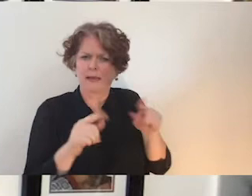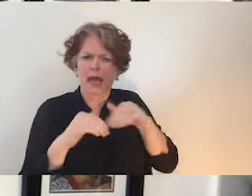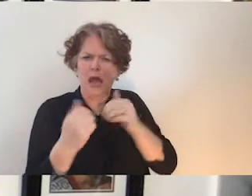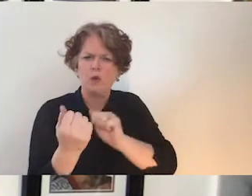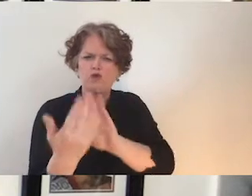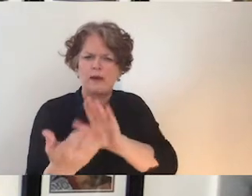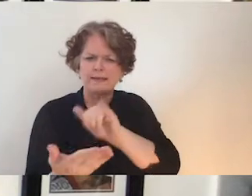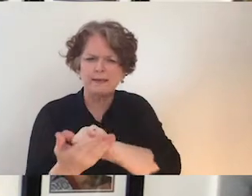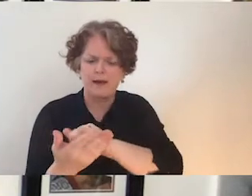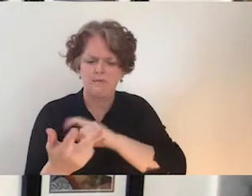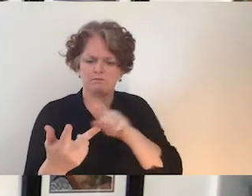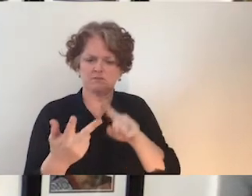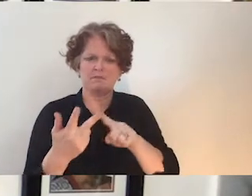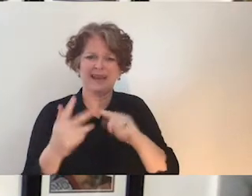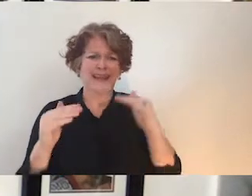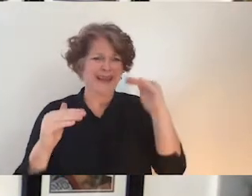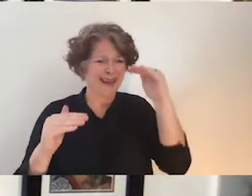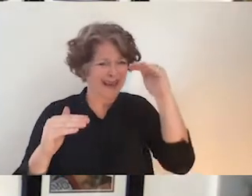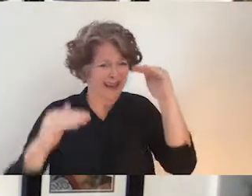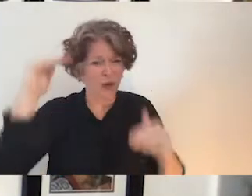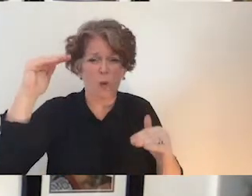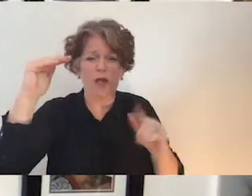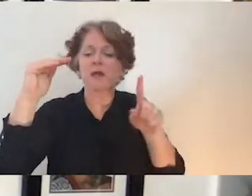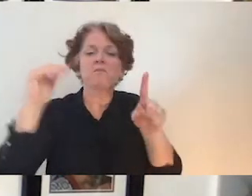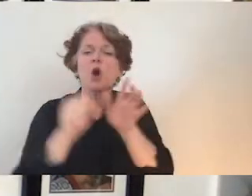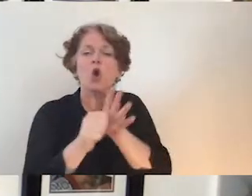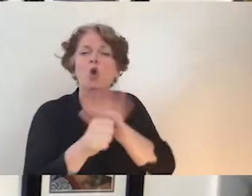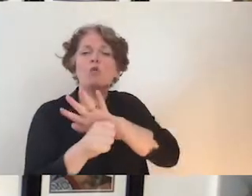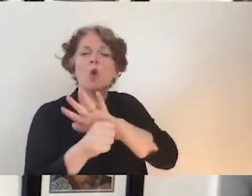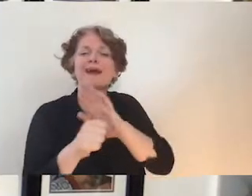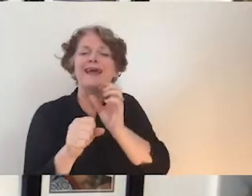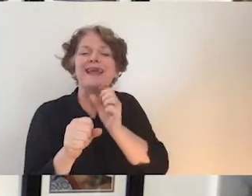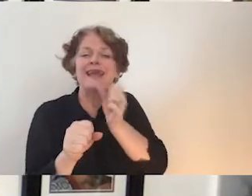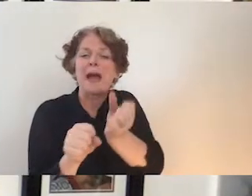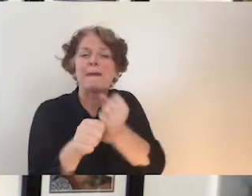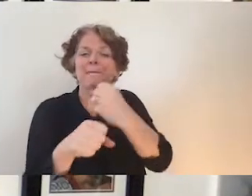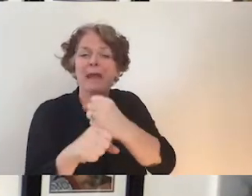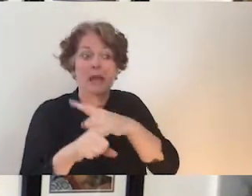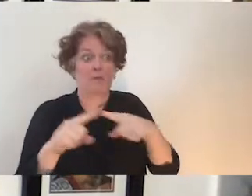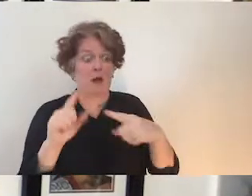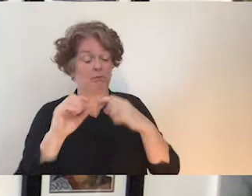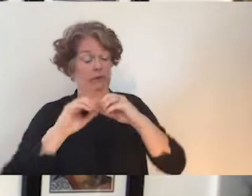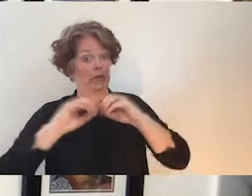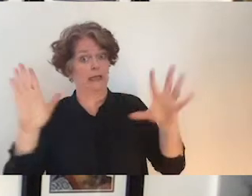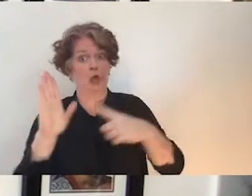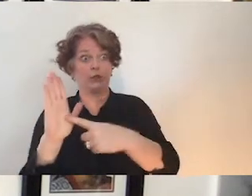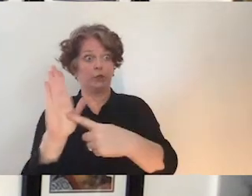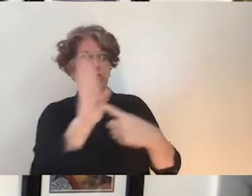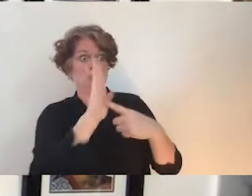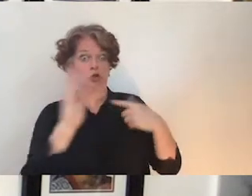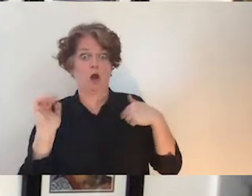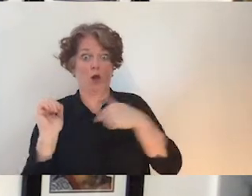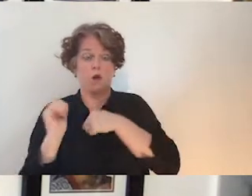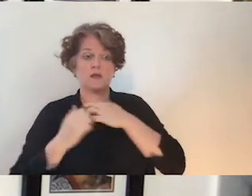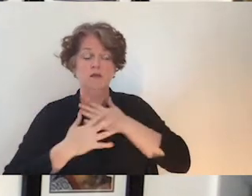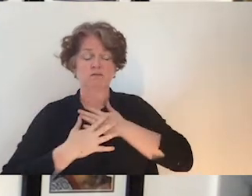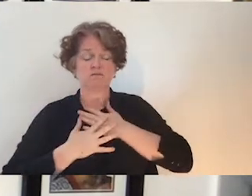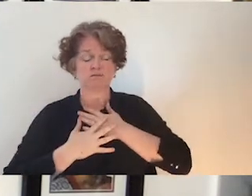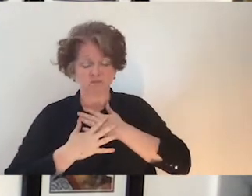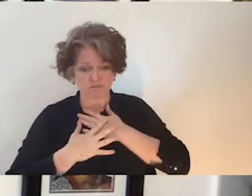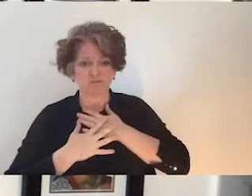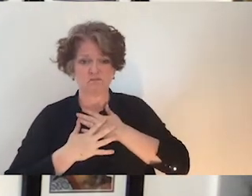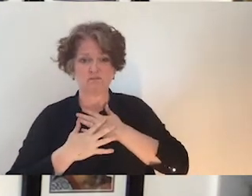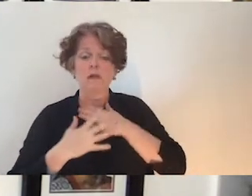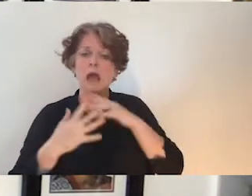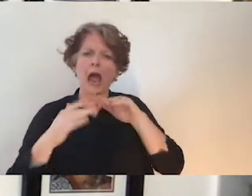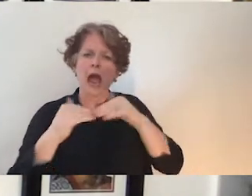what's happened? How will we address the inequality that this pandemic has not produced, but is most certainly magnified and laid